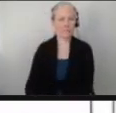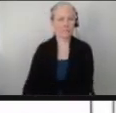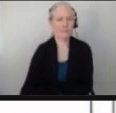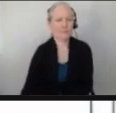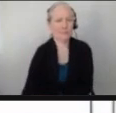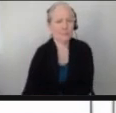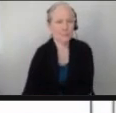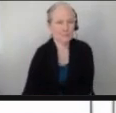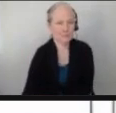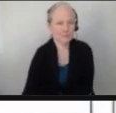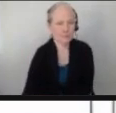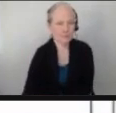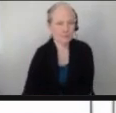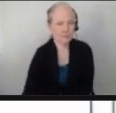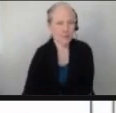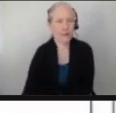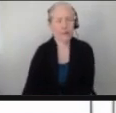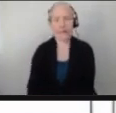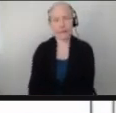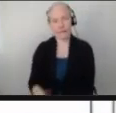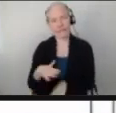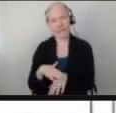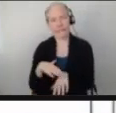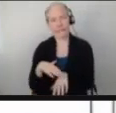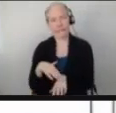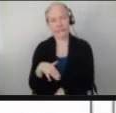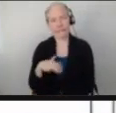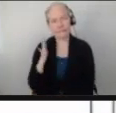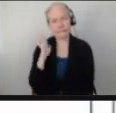It's taking its time.